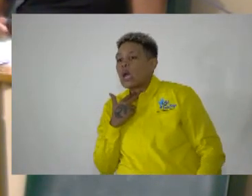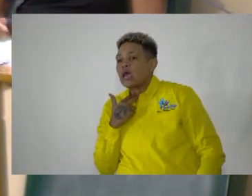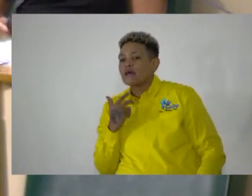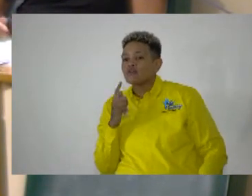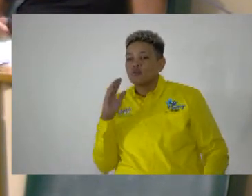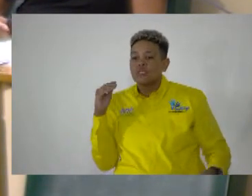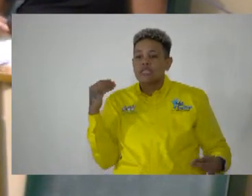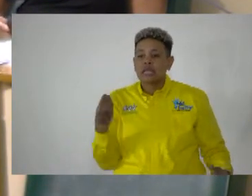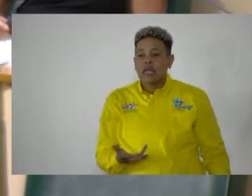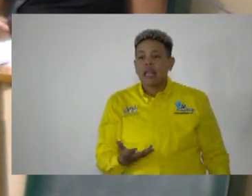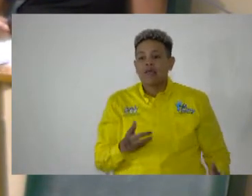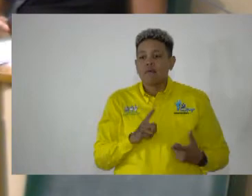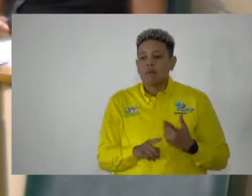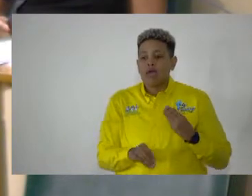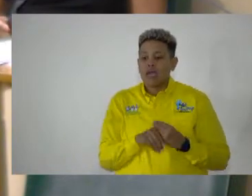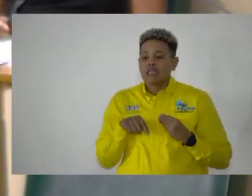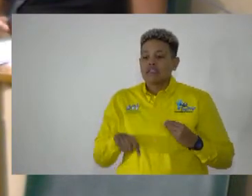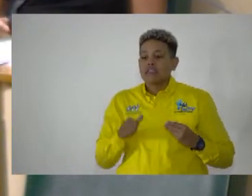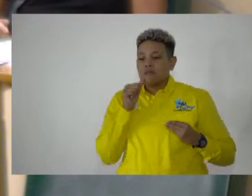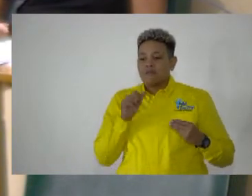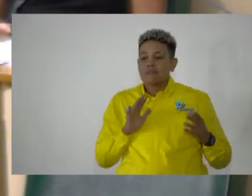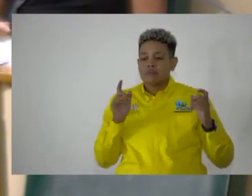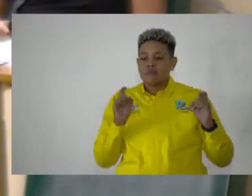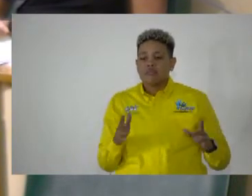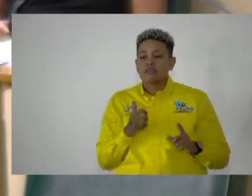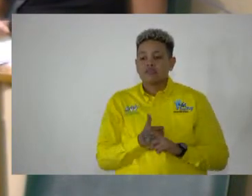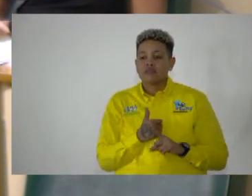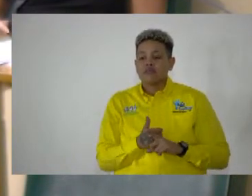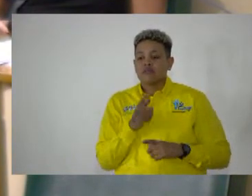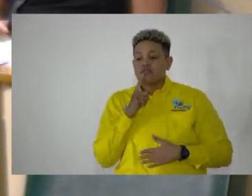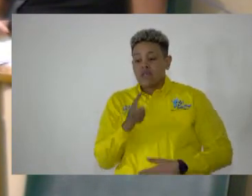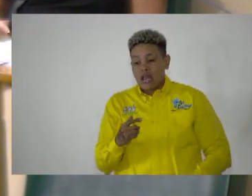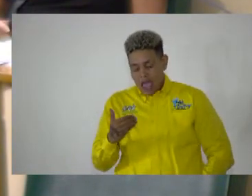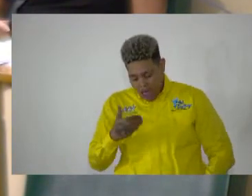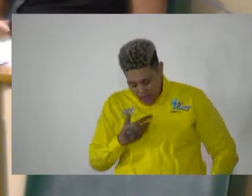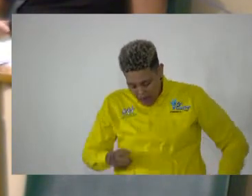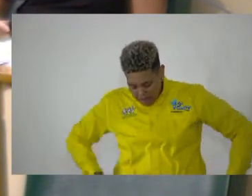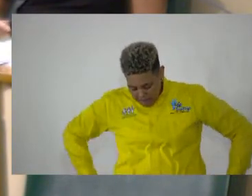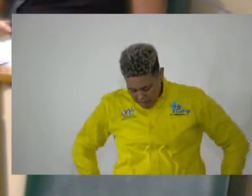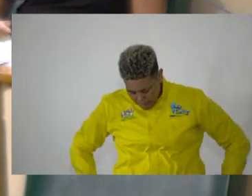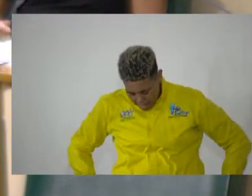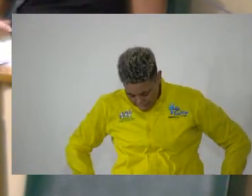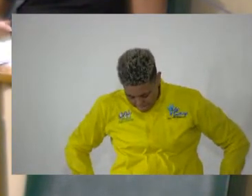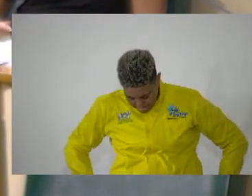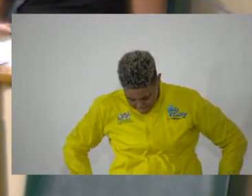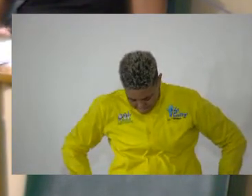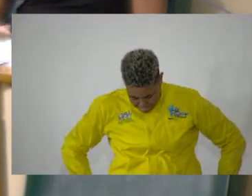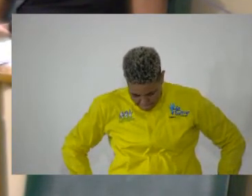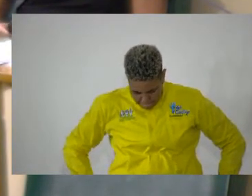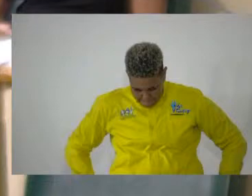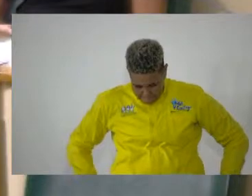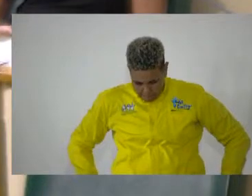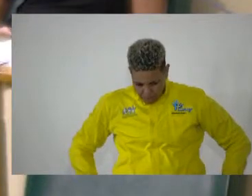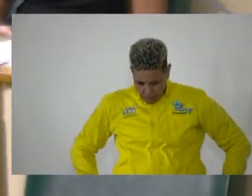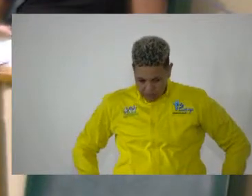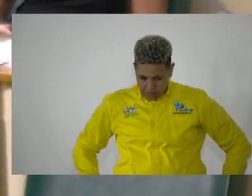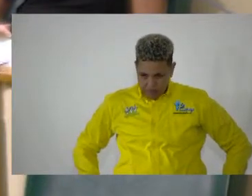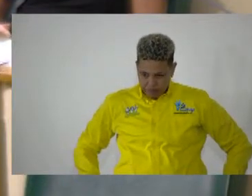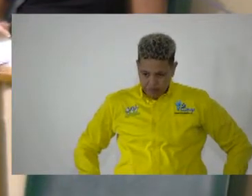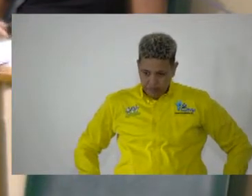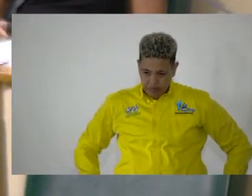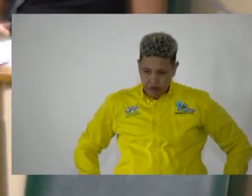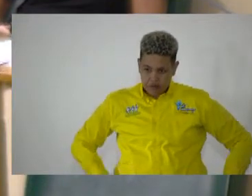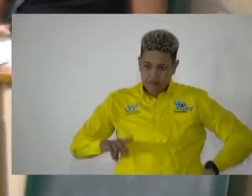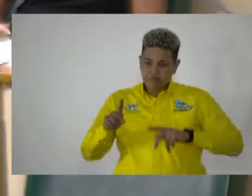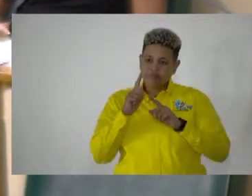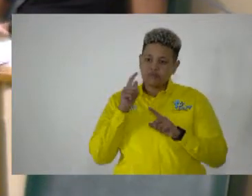deliver, and this, Madam Speaker, is not, I mean, there is a, you know, people would want to put blame